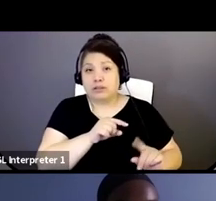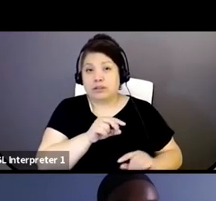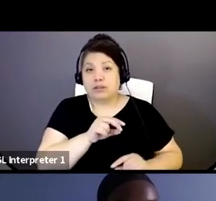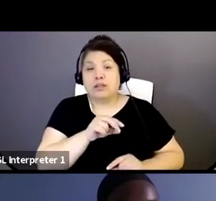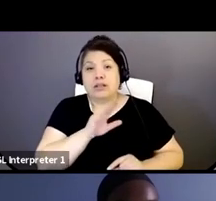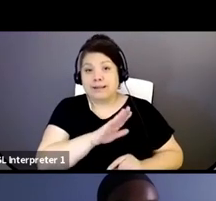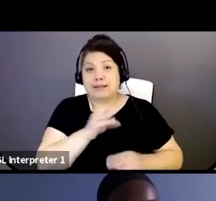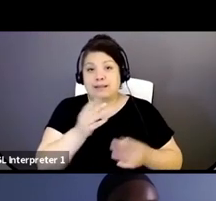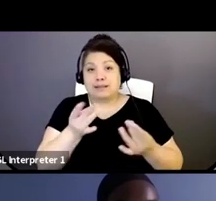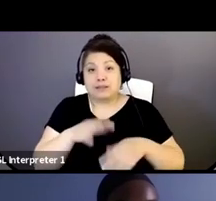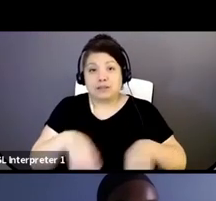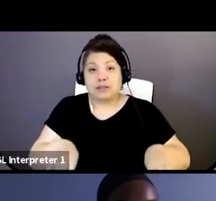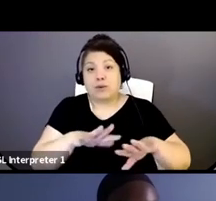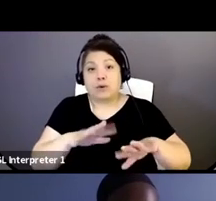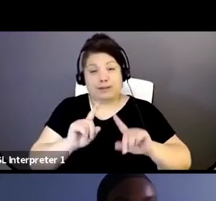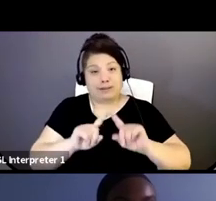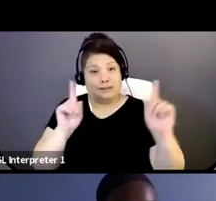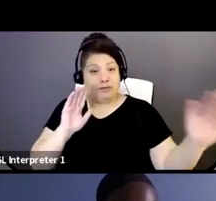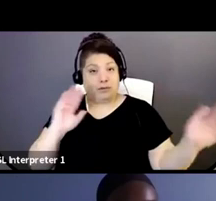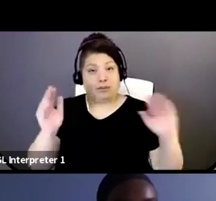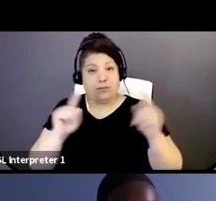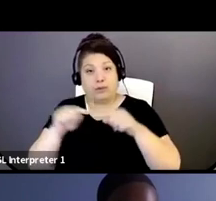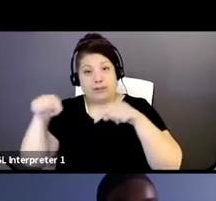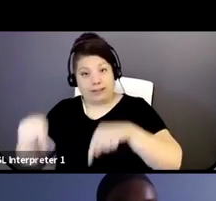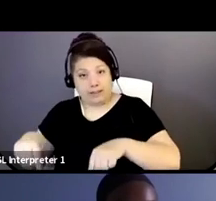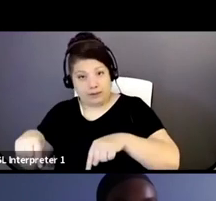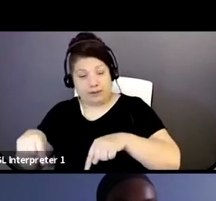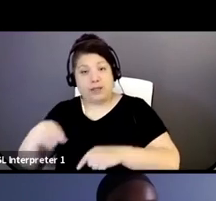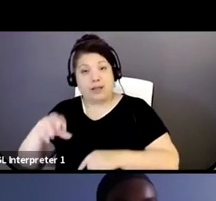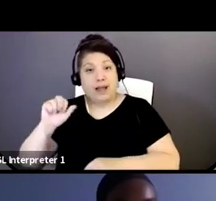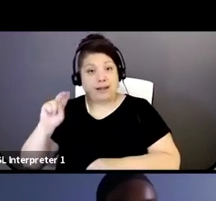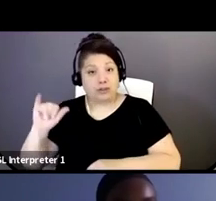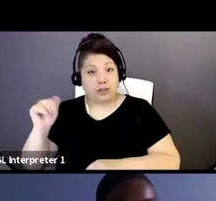from Anishinaabeaki here. So